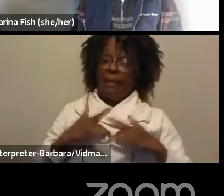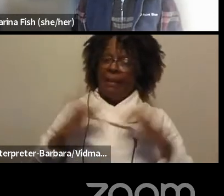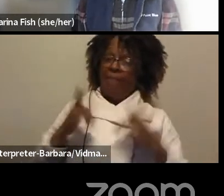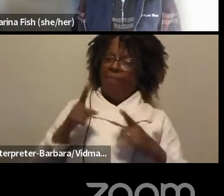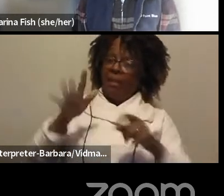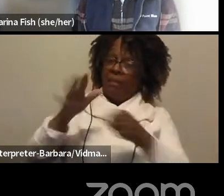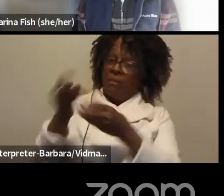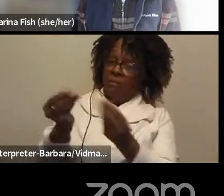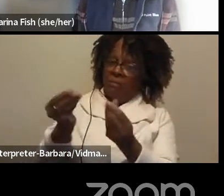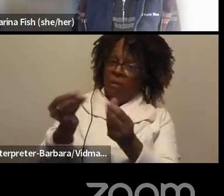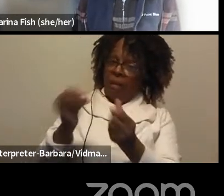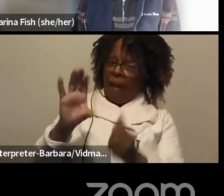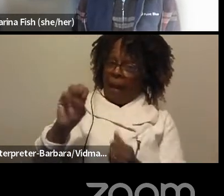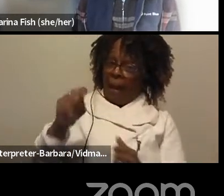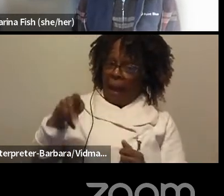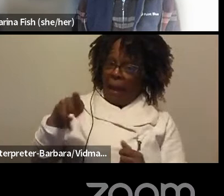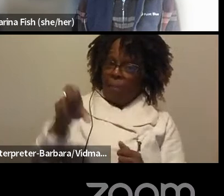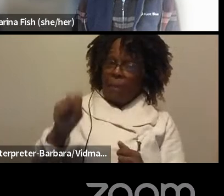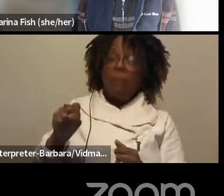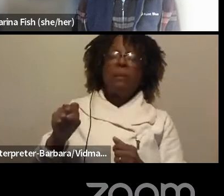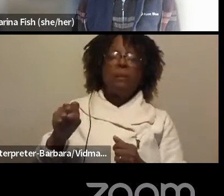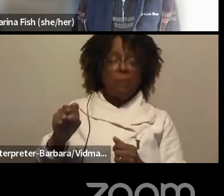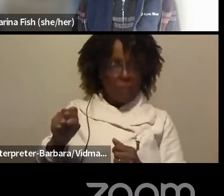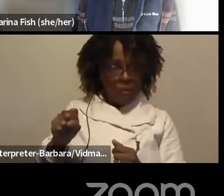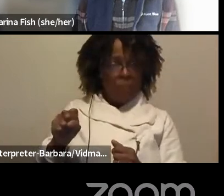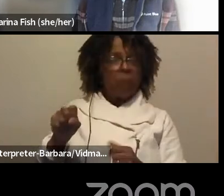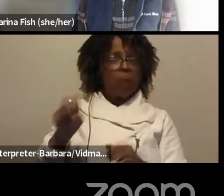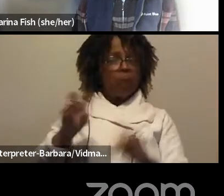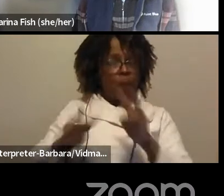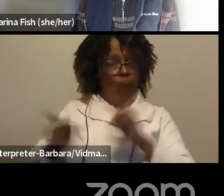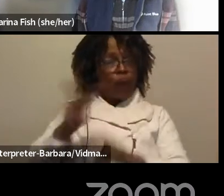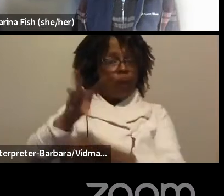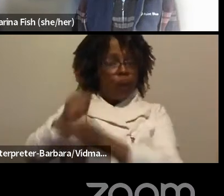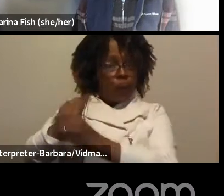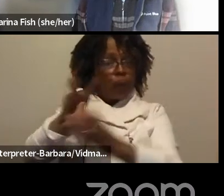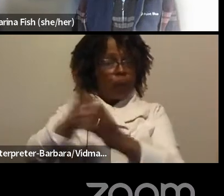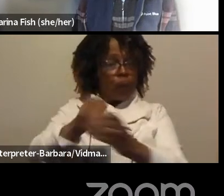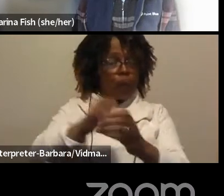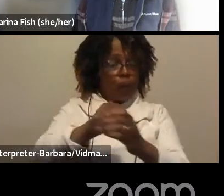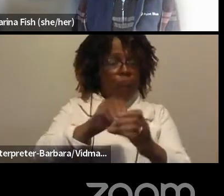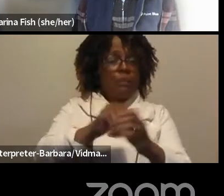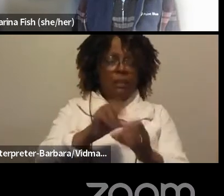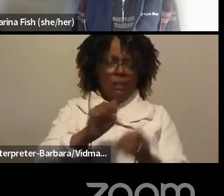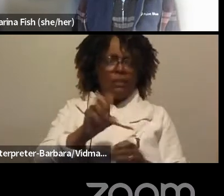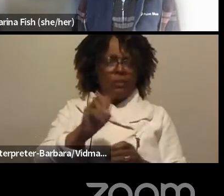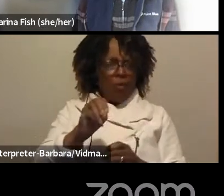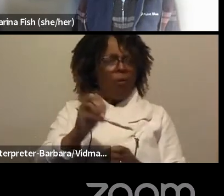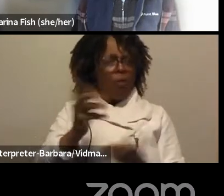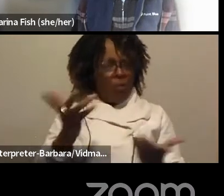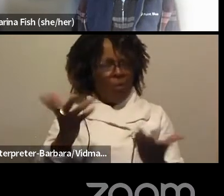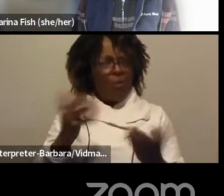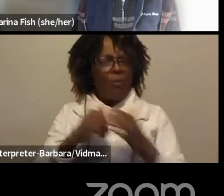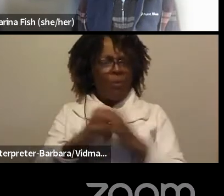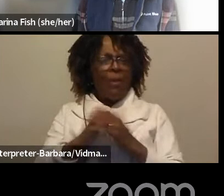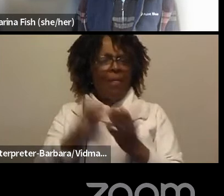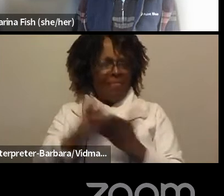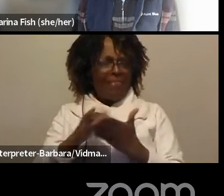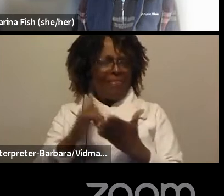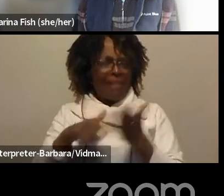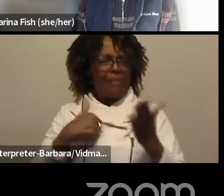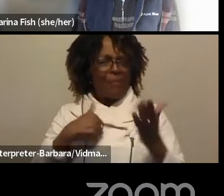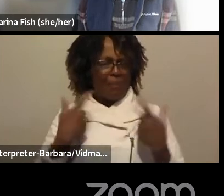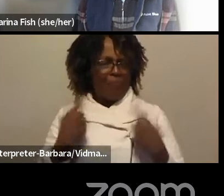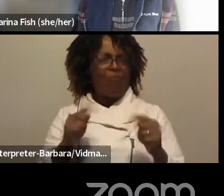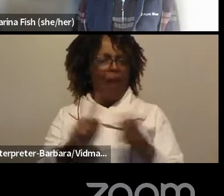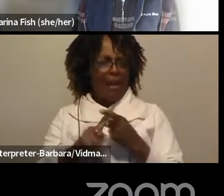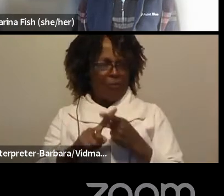like that, and start to venture out and start doing other things. And so that's kind of one of my things that I'm trying to get back into, and I think it will work.